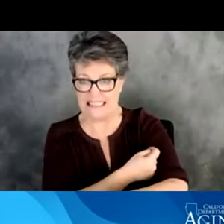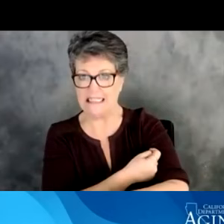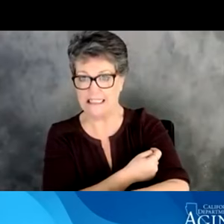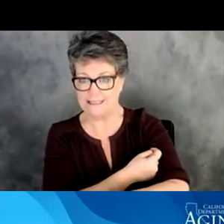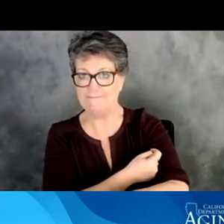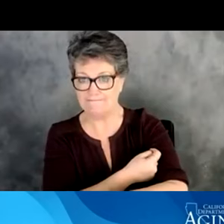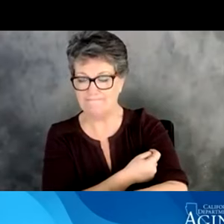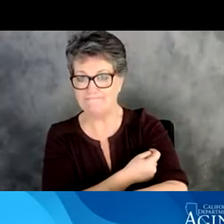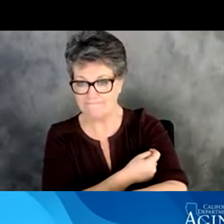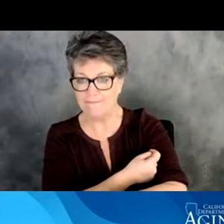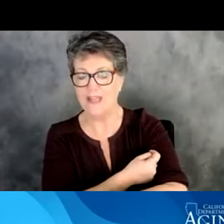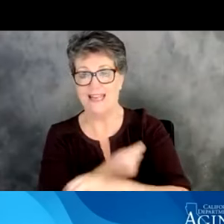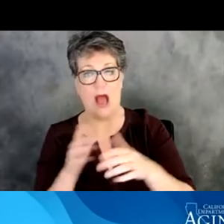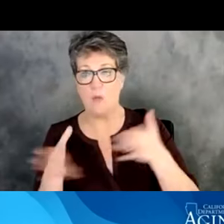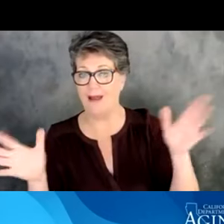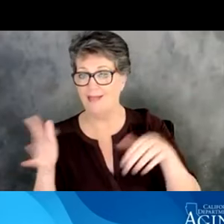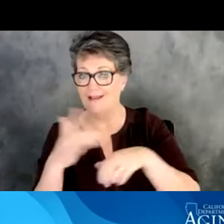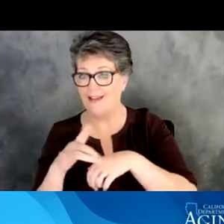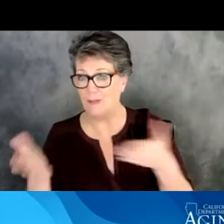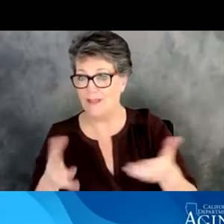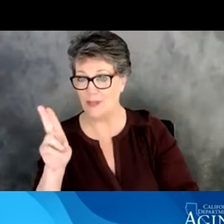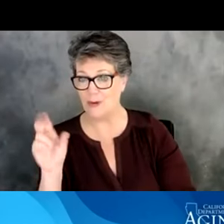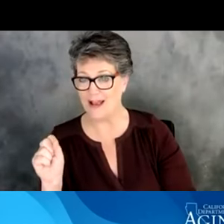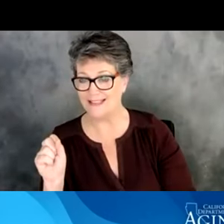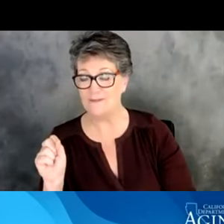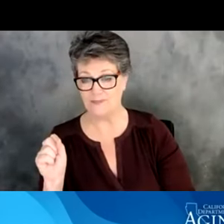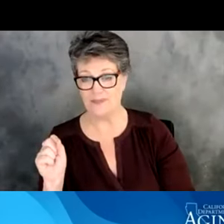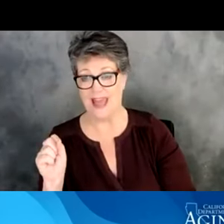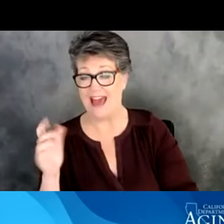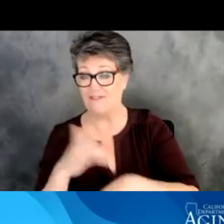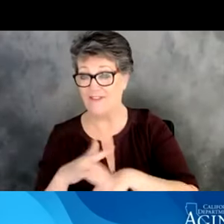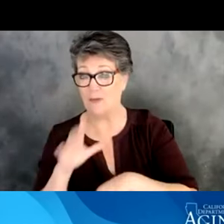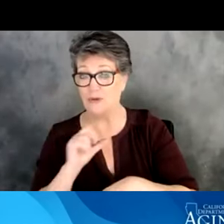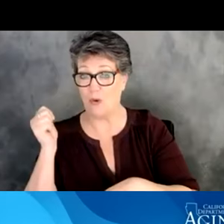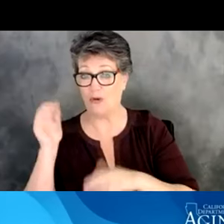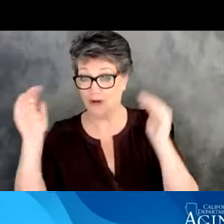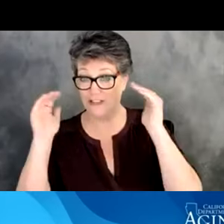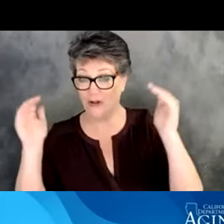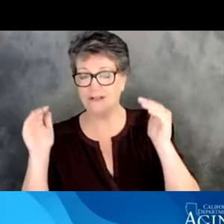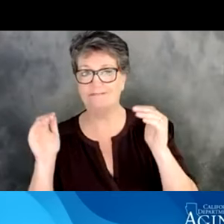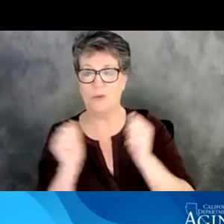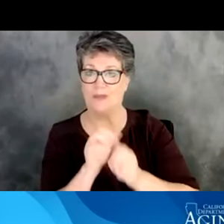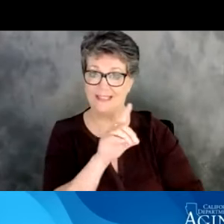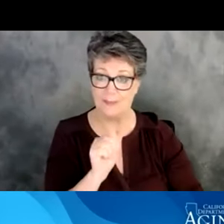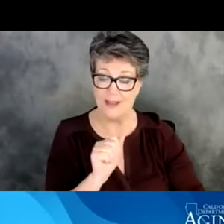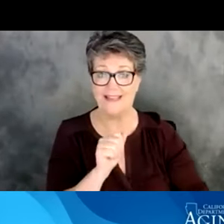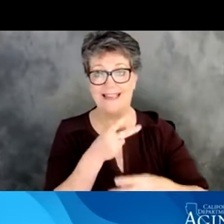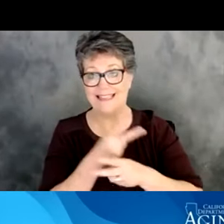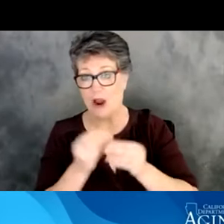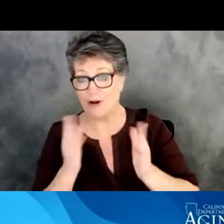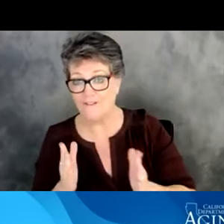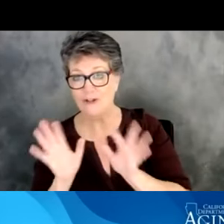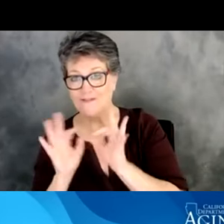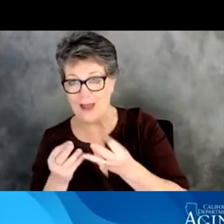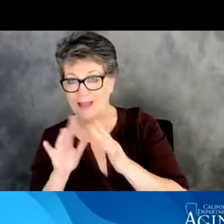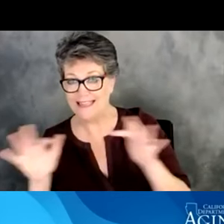into availability here in our country and available to older adults and adults with disabilities and their caregivers and family.